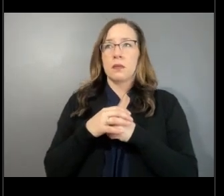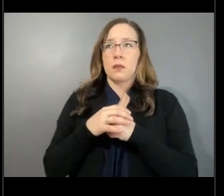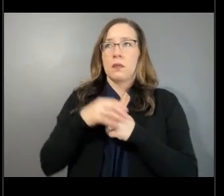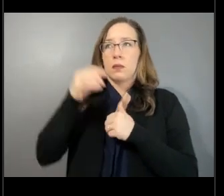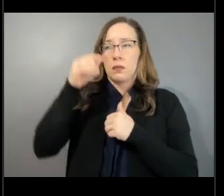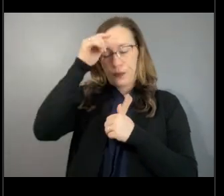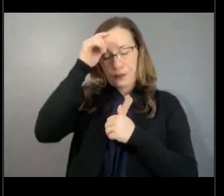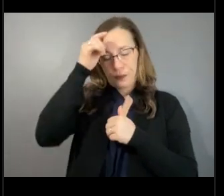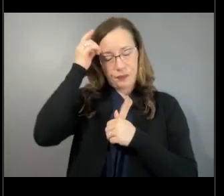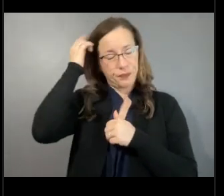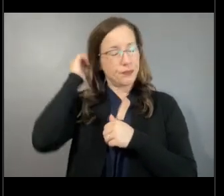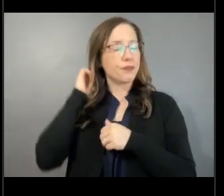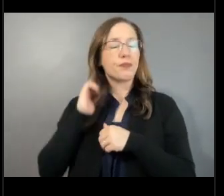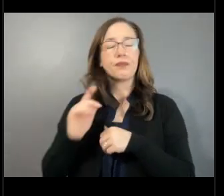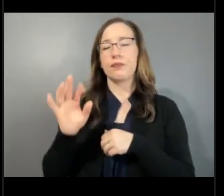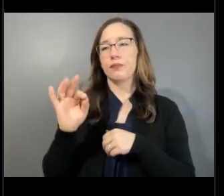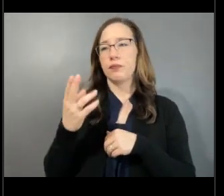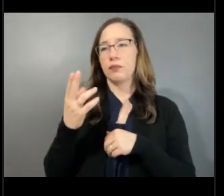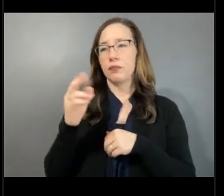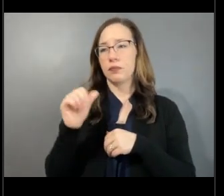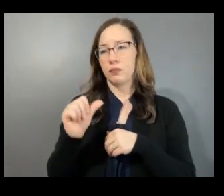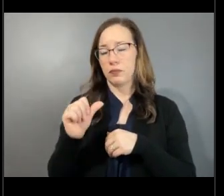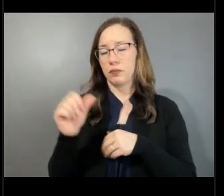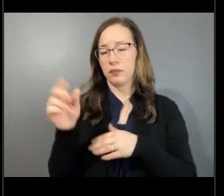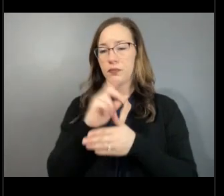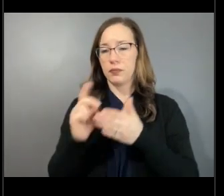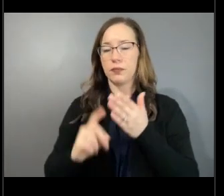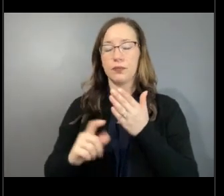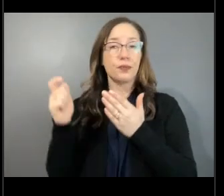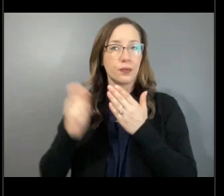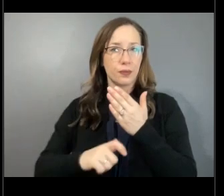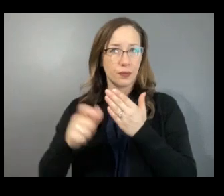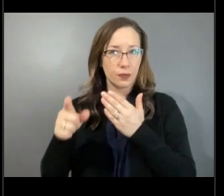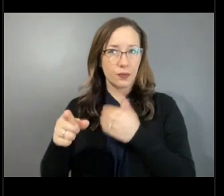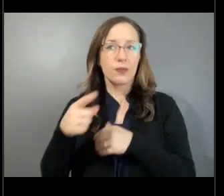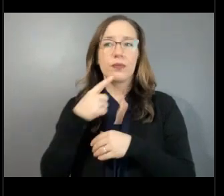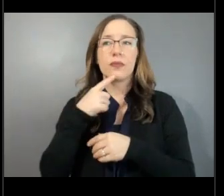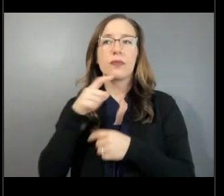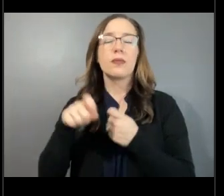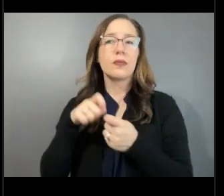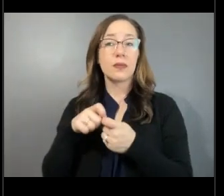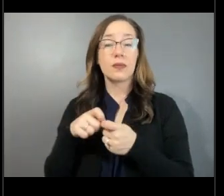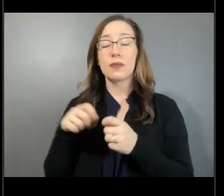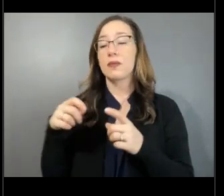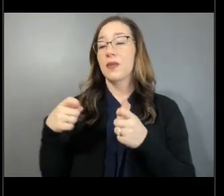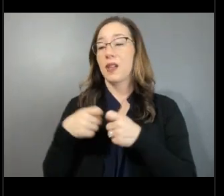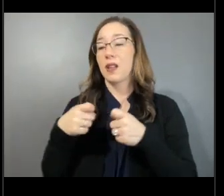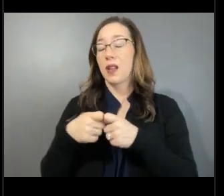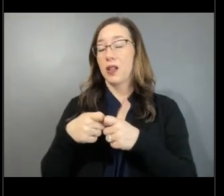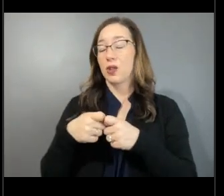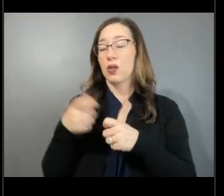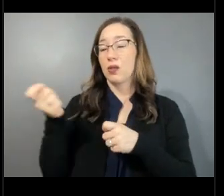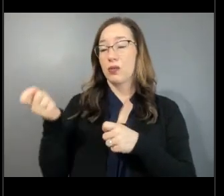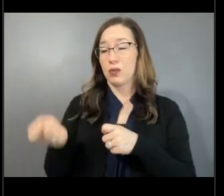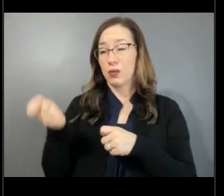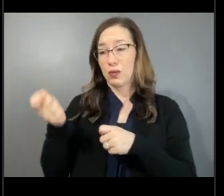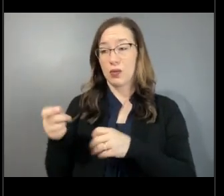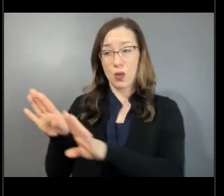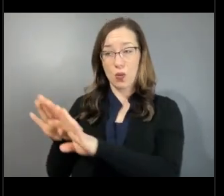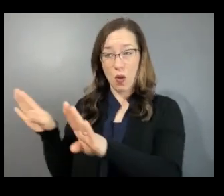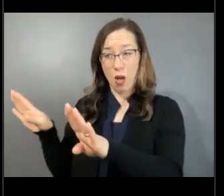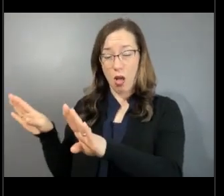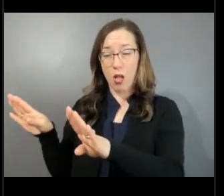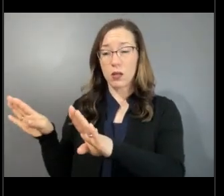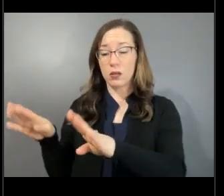The Fair Housing Act Design Manual specifies electrical outlets on walls over